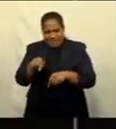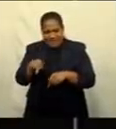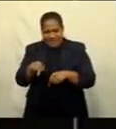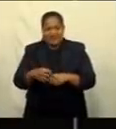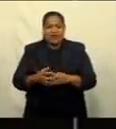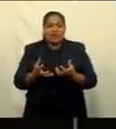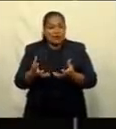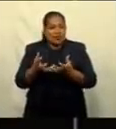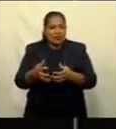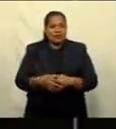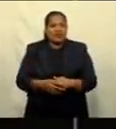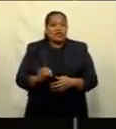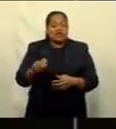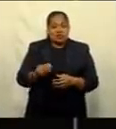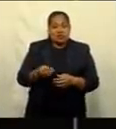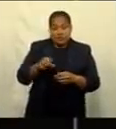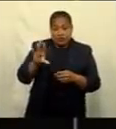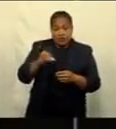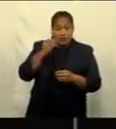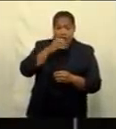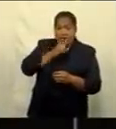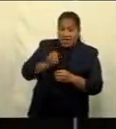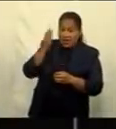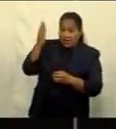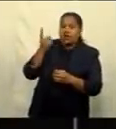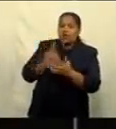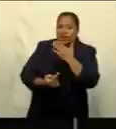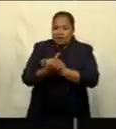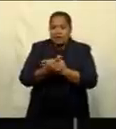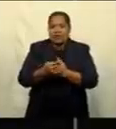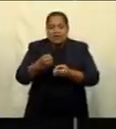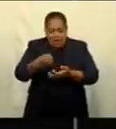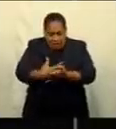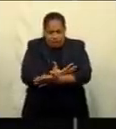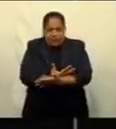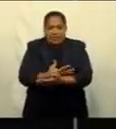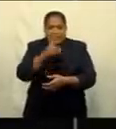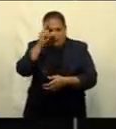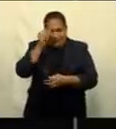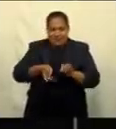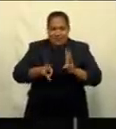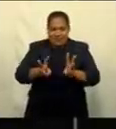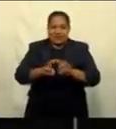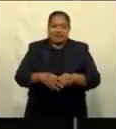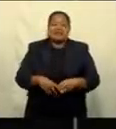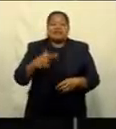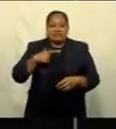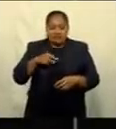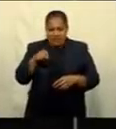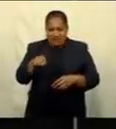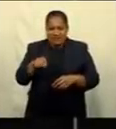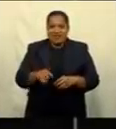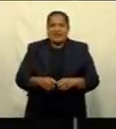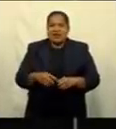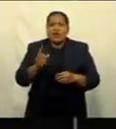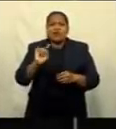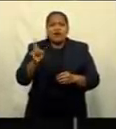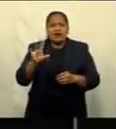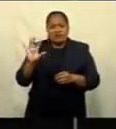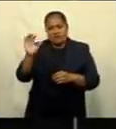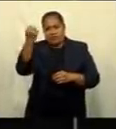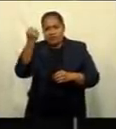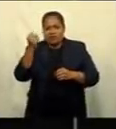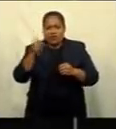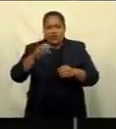Narayan, his Fijian heritage had greatly influenced him in earning the title of Australia MasterChef. He has also made famous the Fijian dal